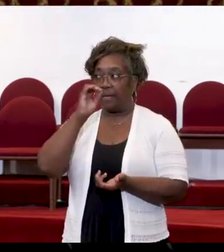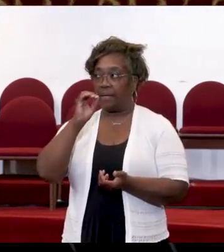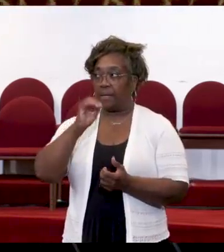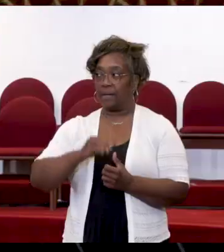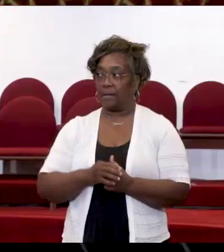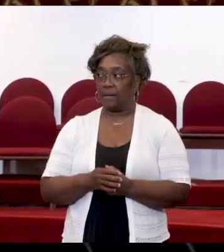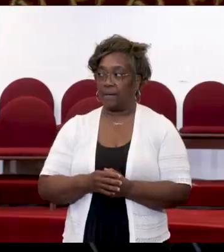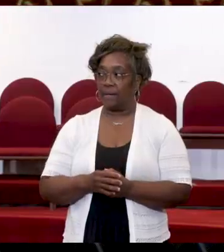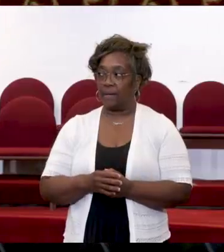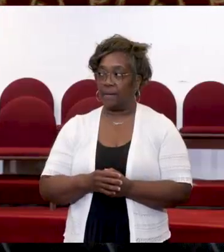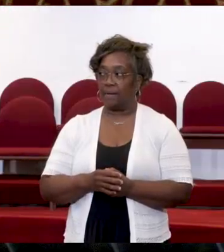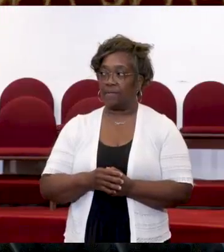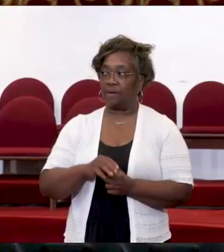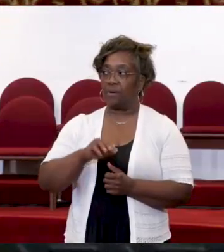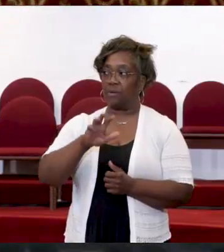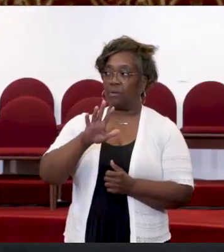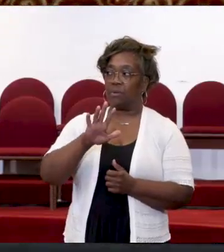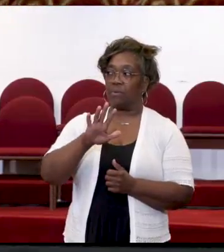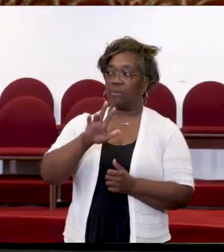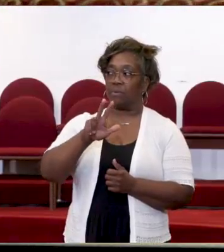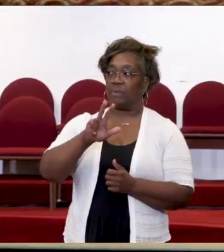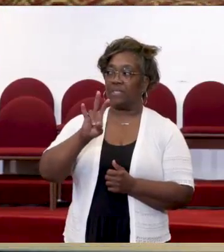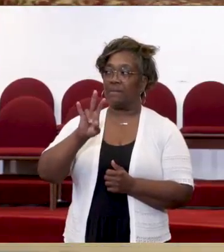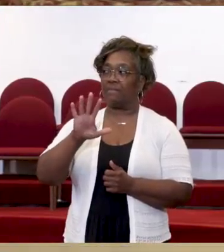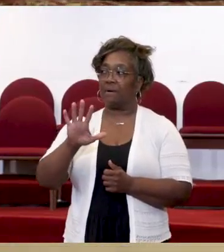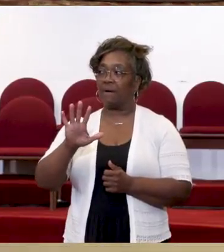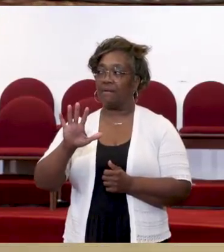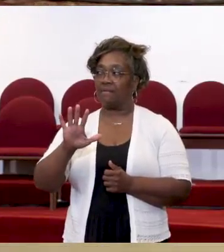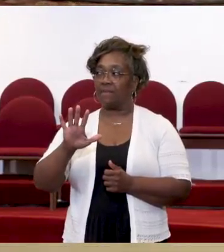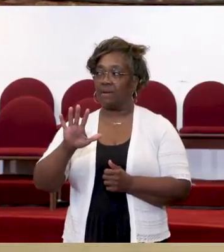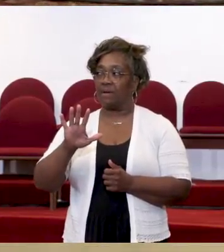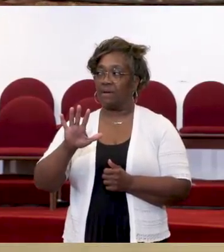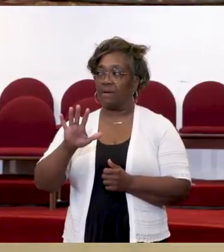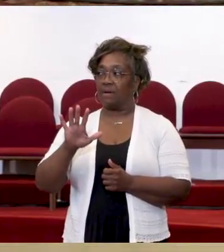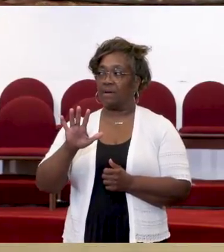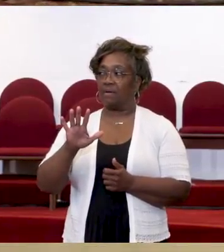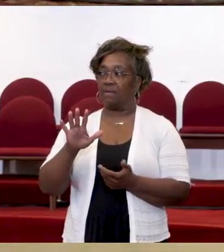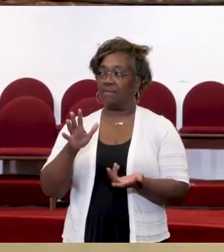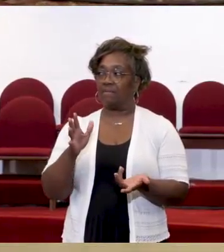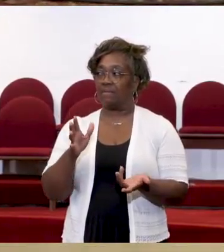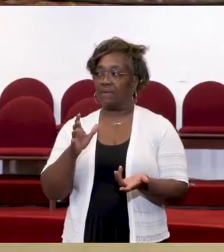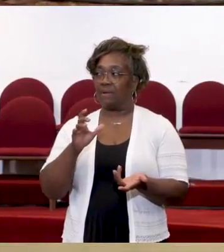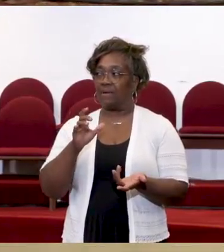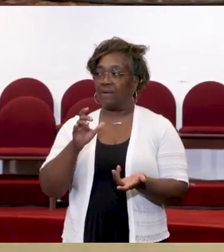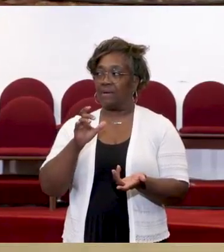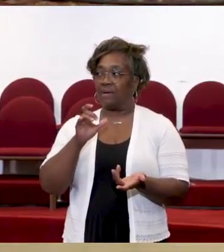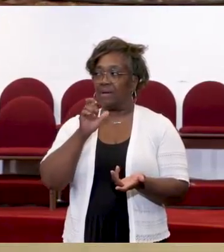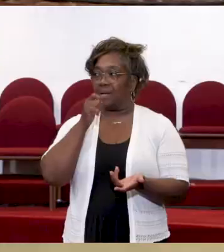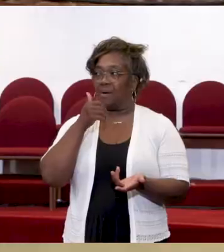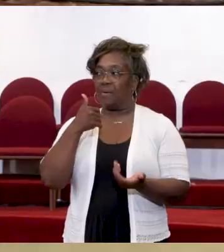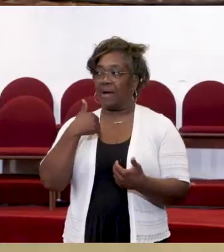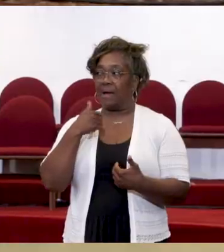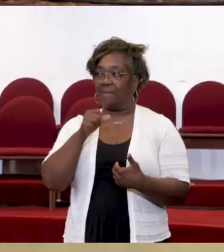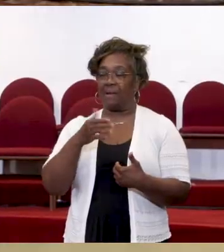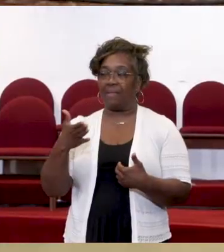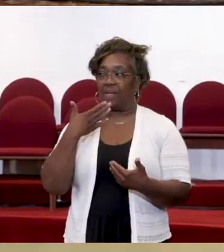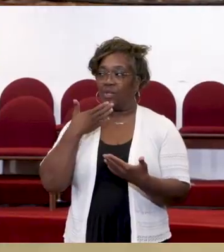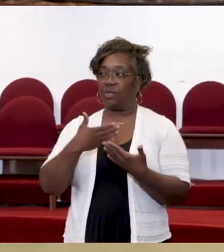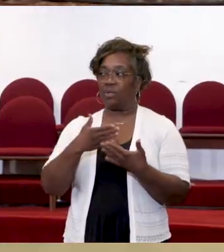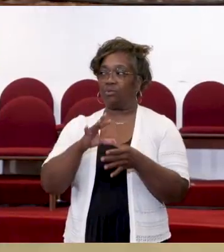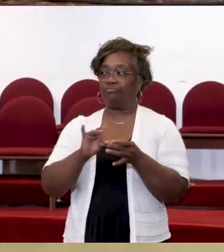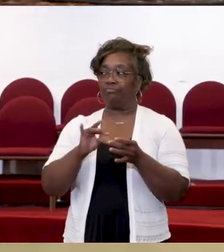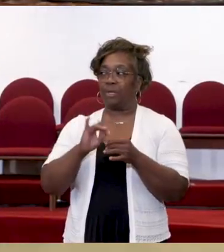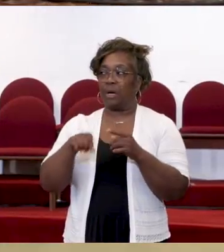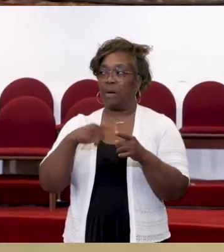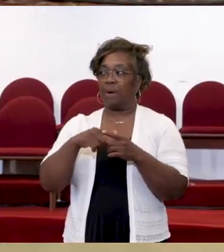pushed 375 back. And, I don't have anything good to say about the process. They had 10